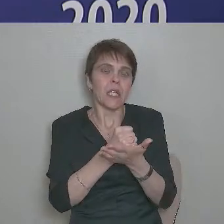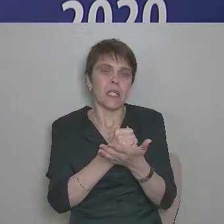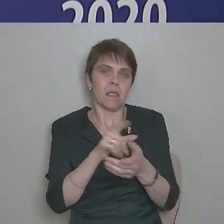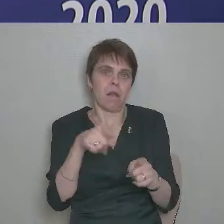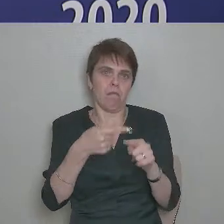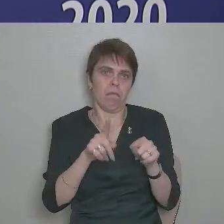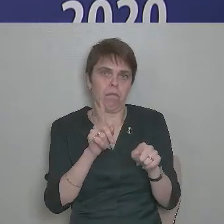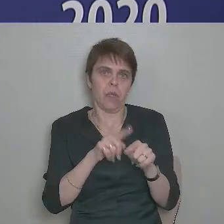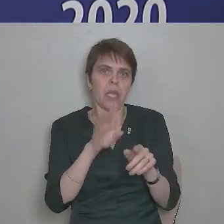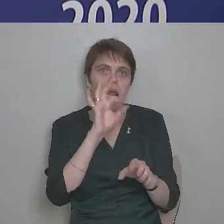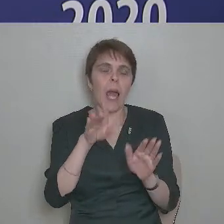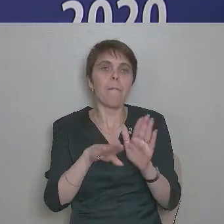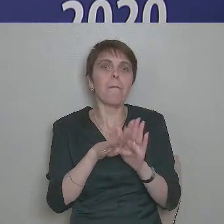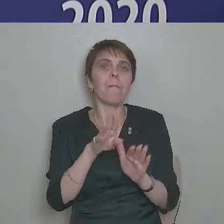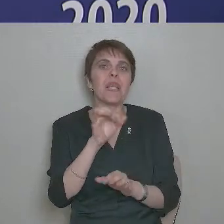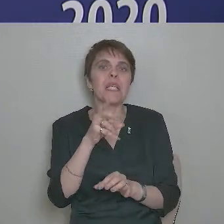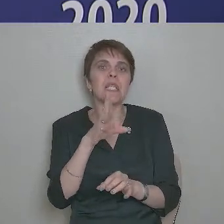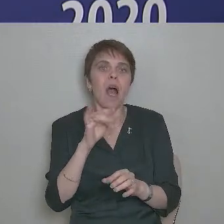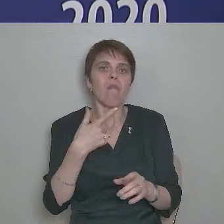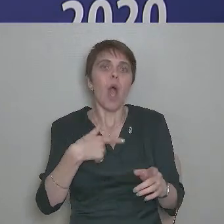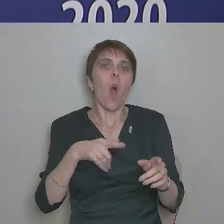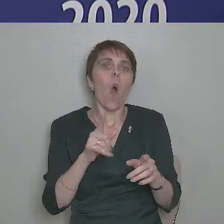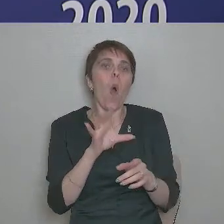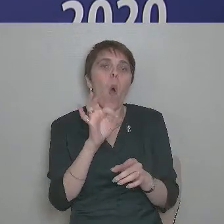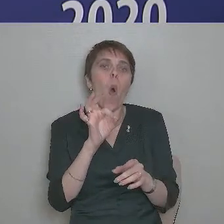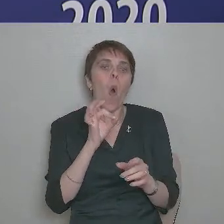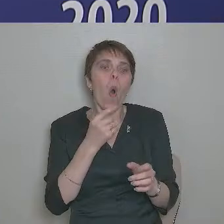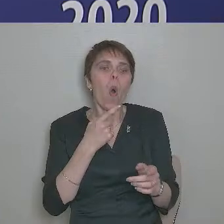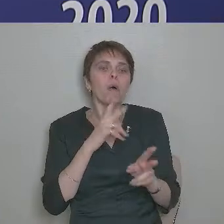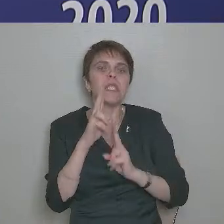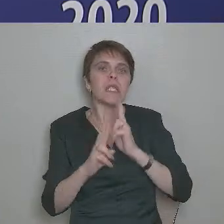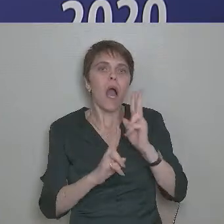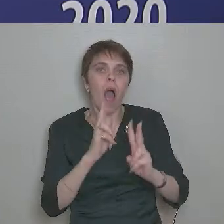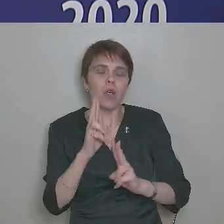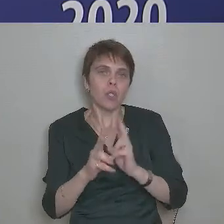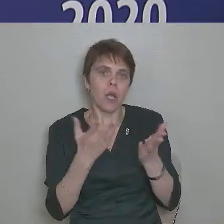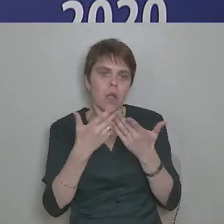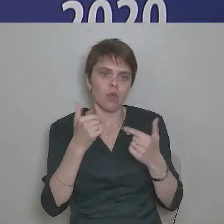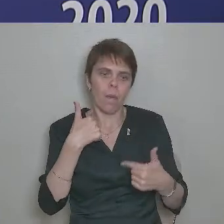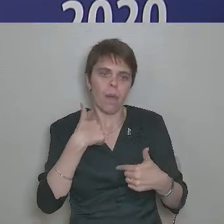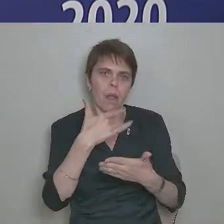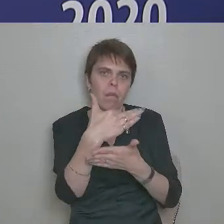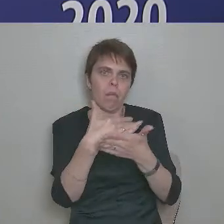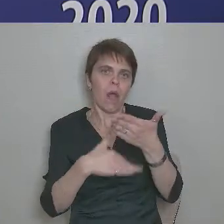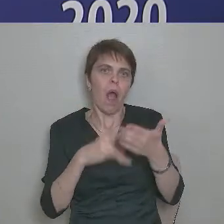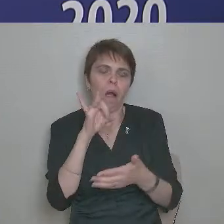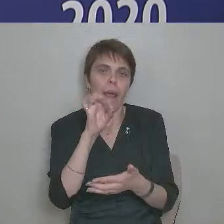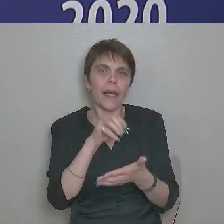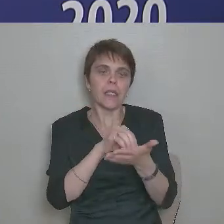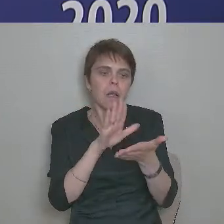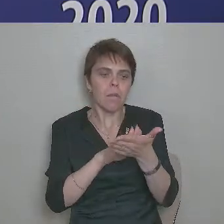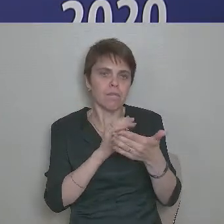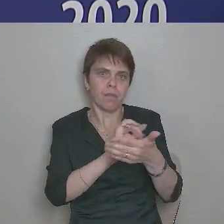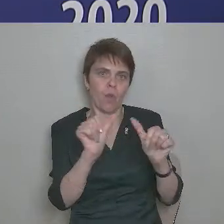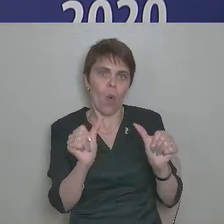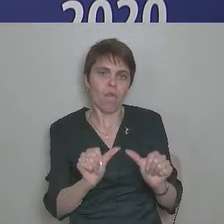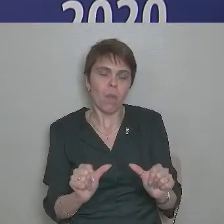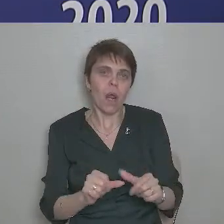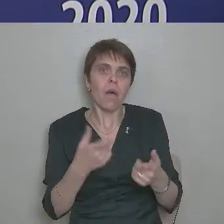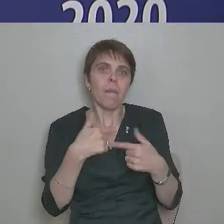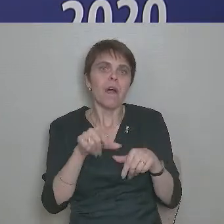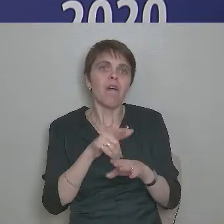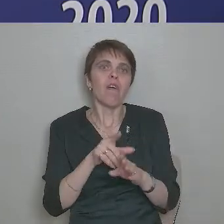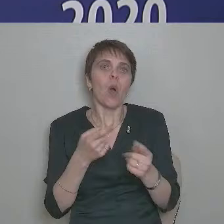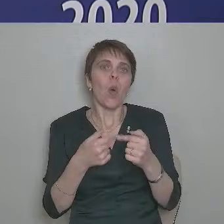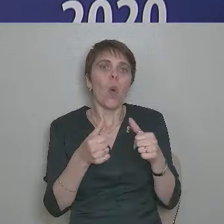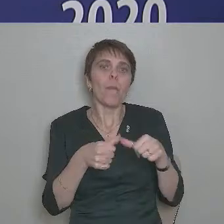being confirmed, it's the grounds for litigation. And if we are analyzing the register, there are a lot of cases like that.